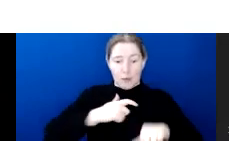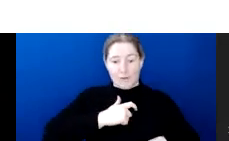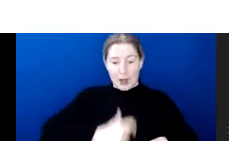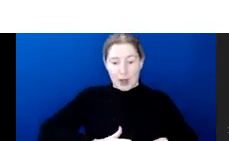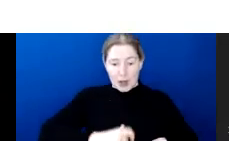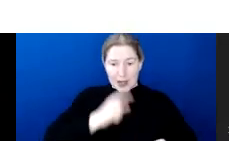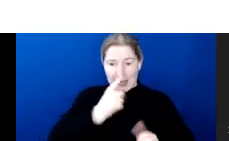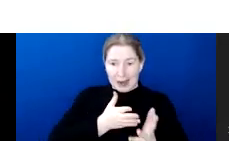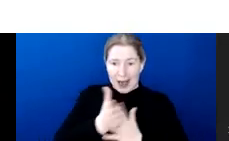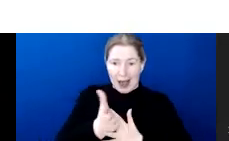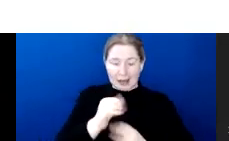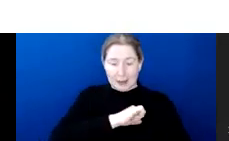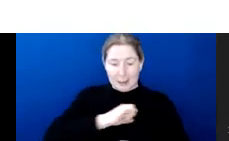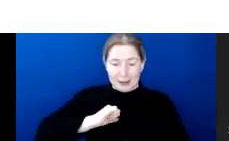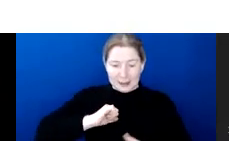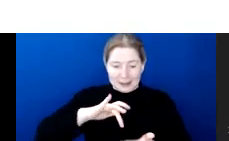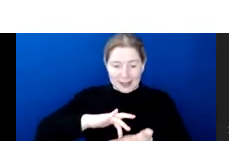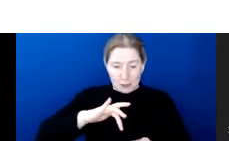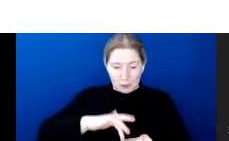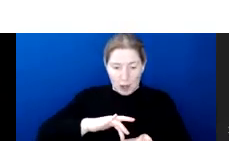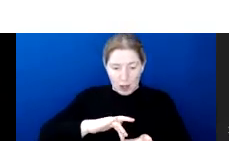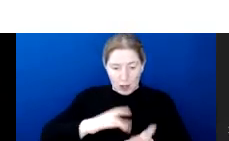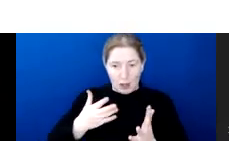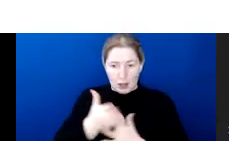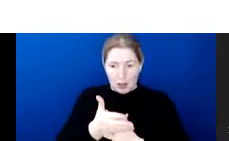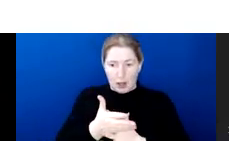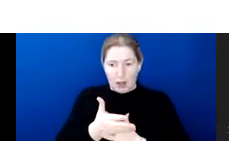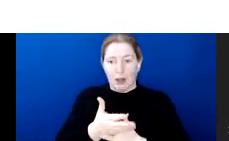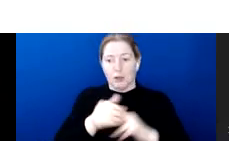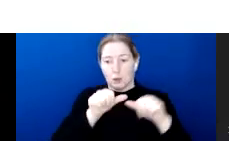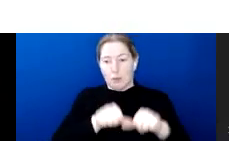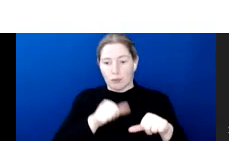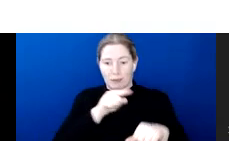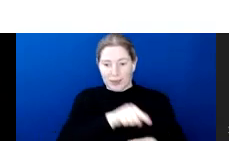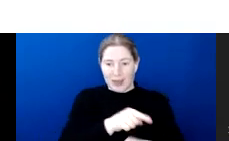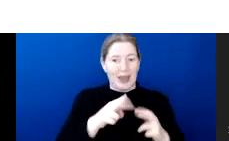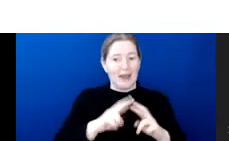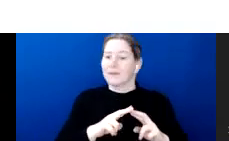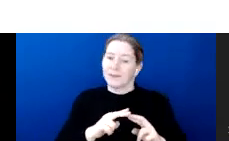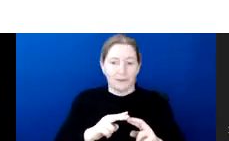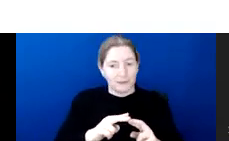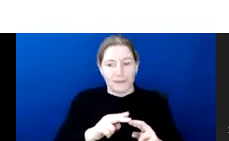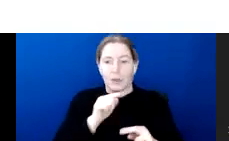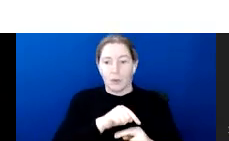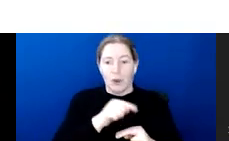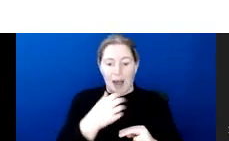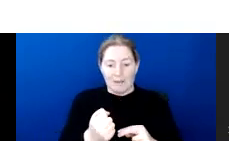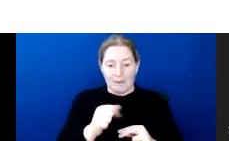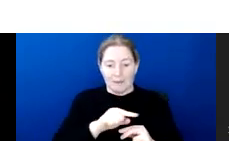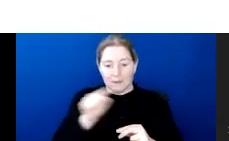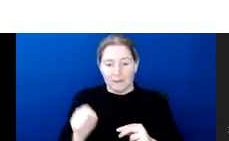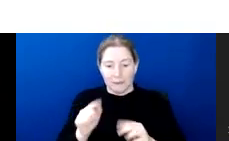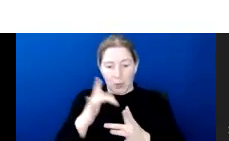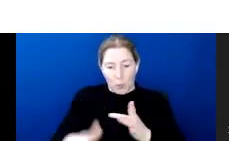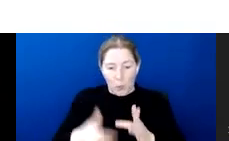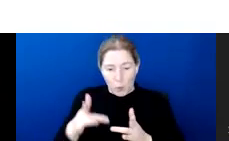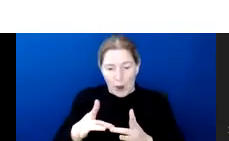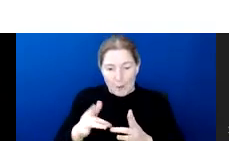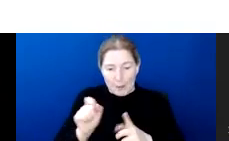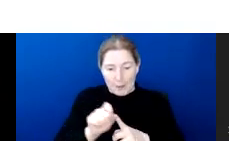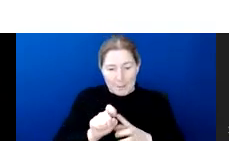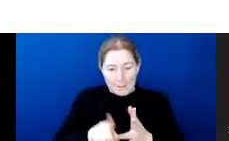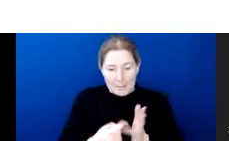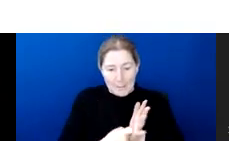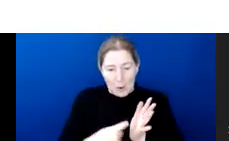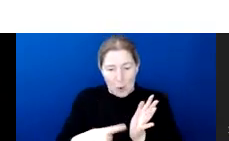there. If they don't have an access to Business Central, we have a web approval portal where